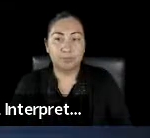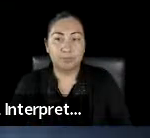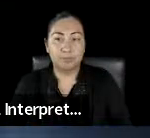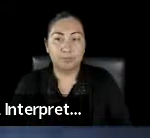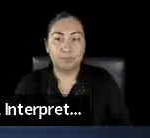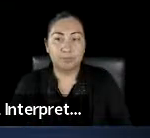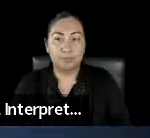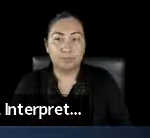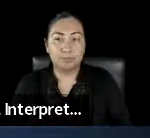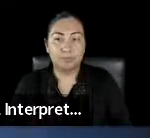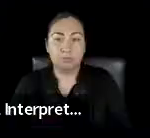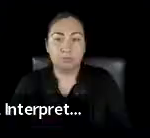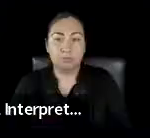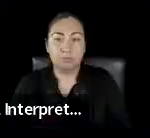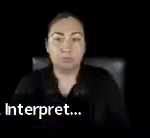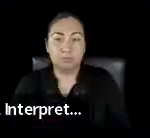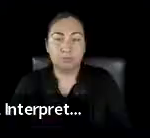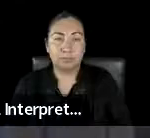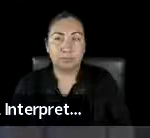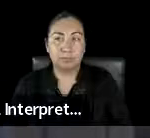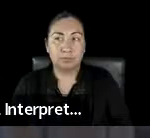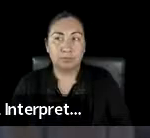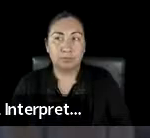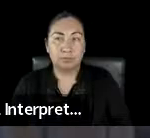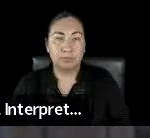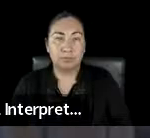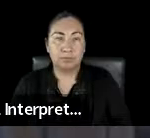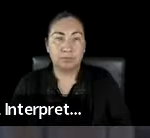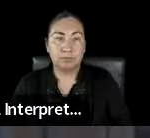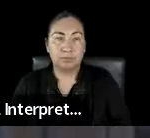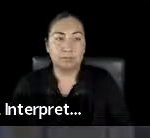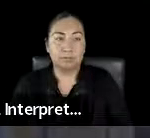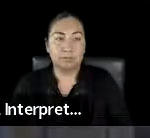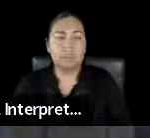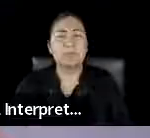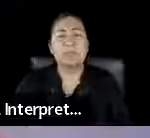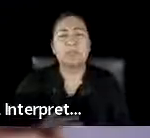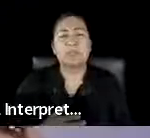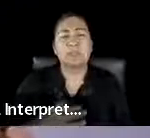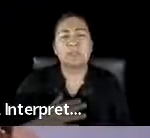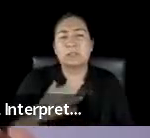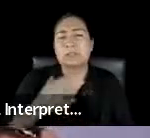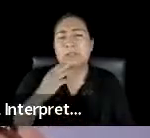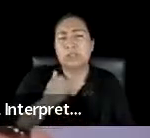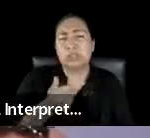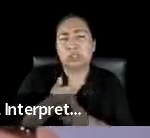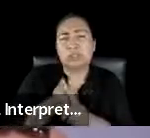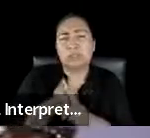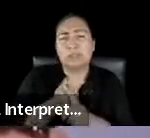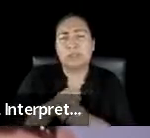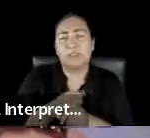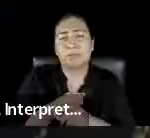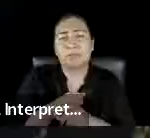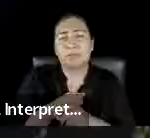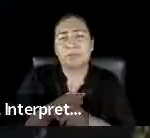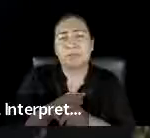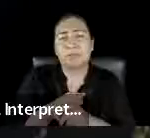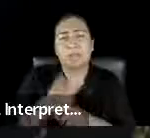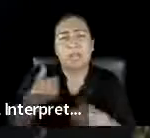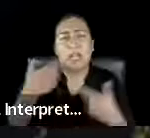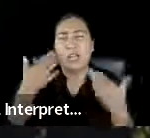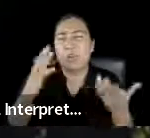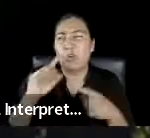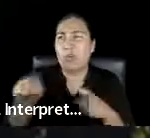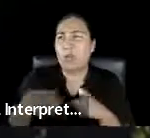Dear self, I don't know when it happened or why it